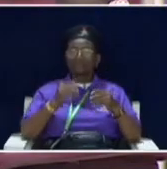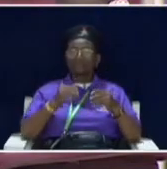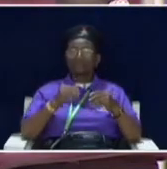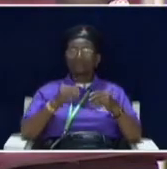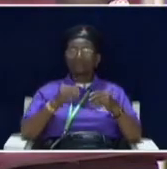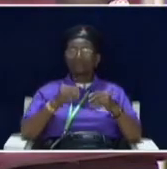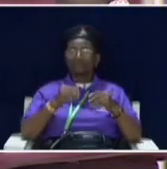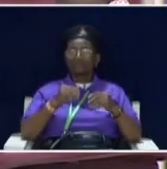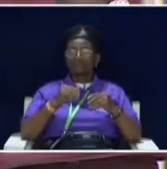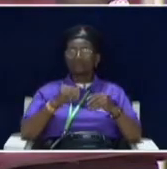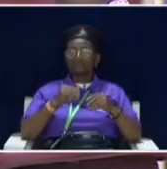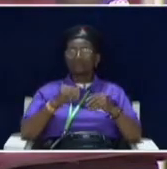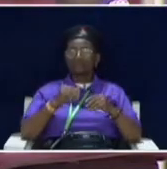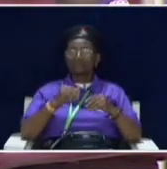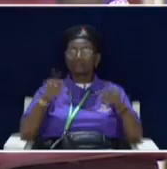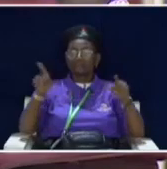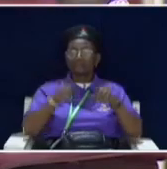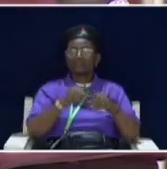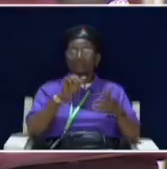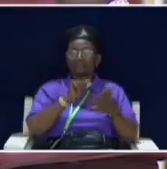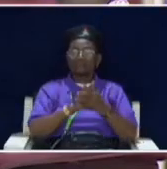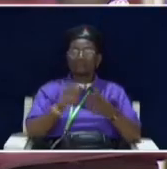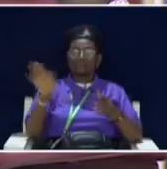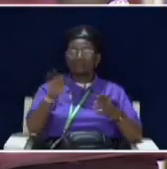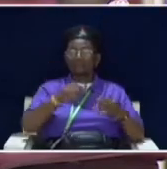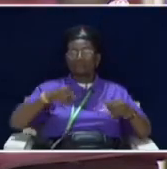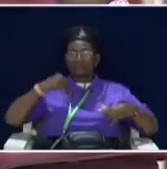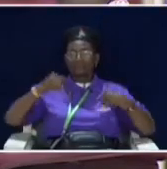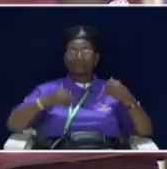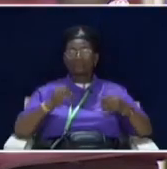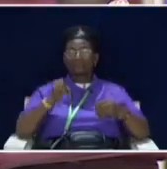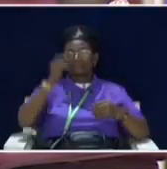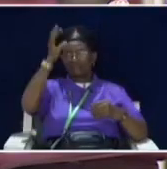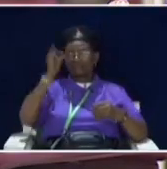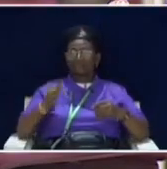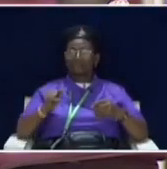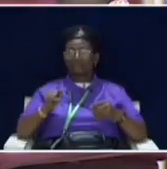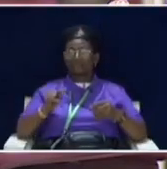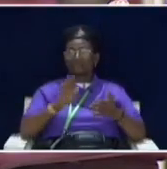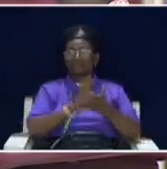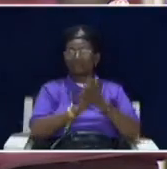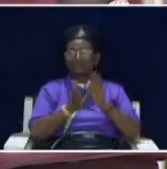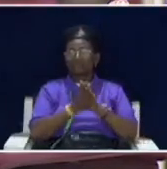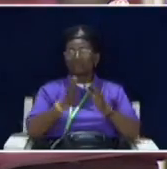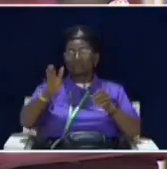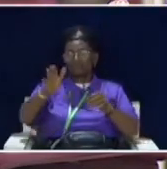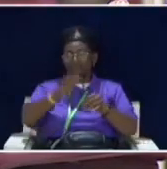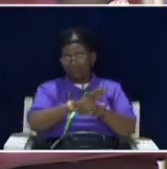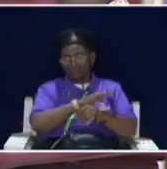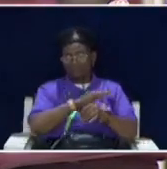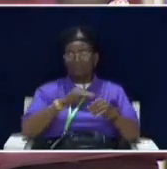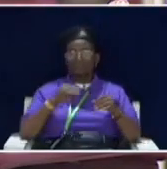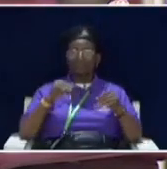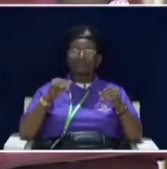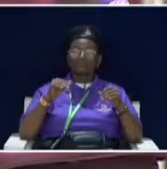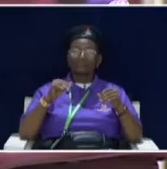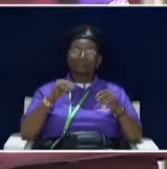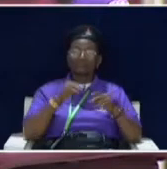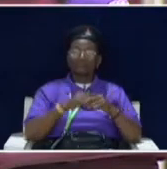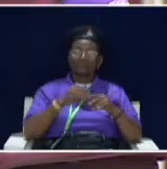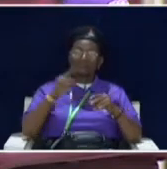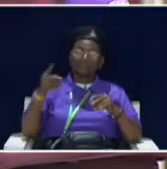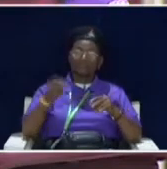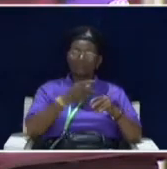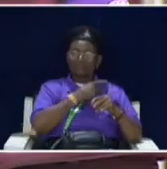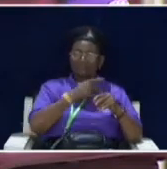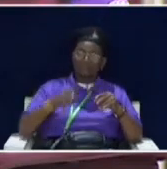complete, so that your joy suddenly becomes full. In 2 Kings